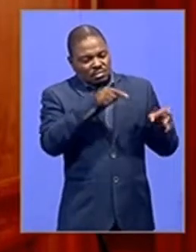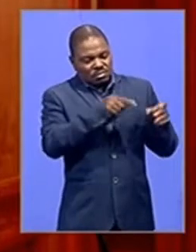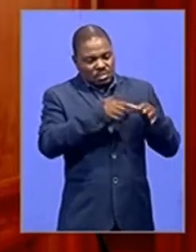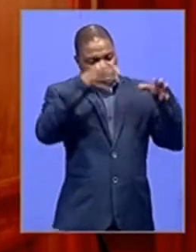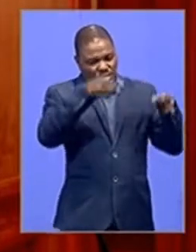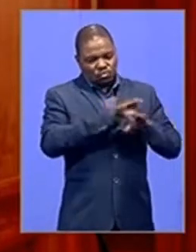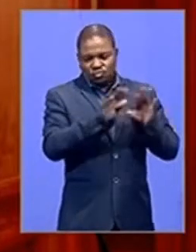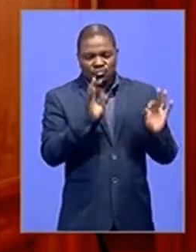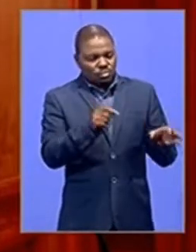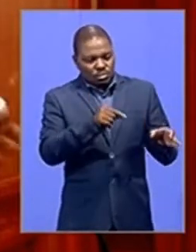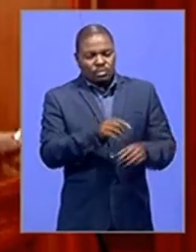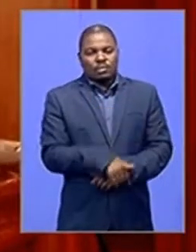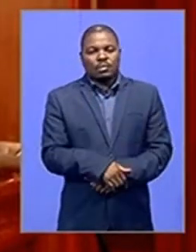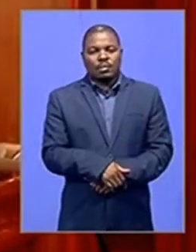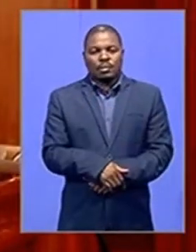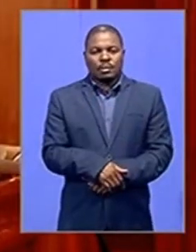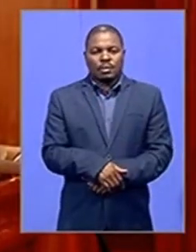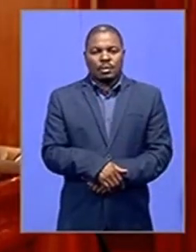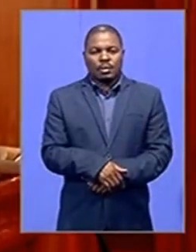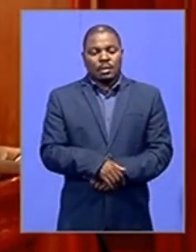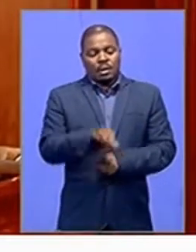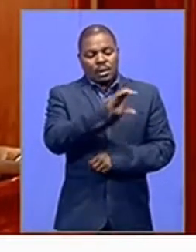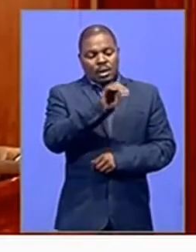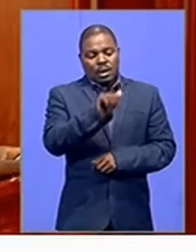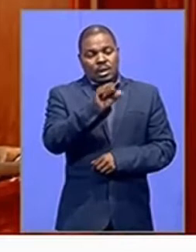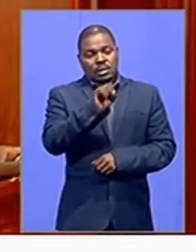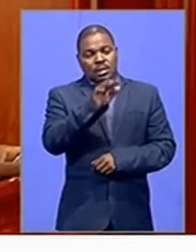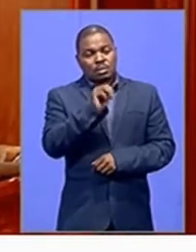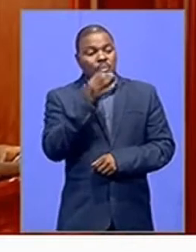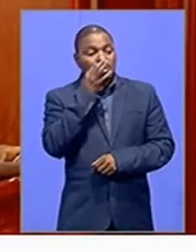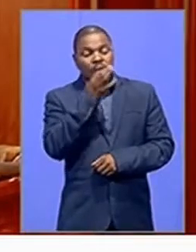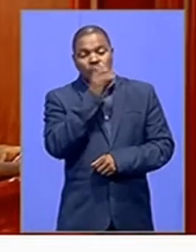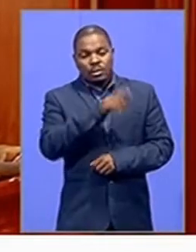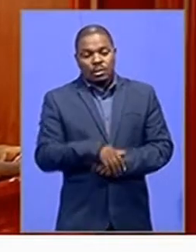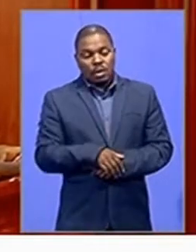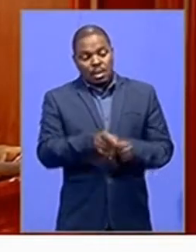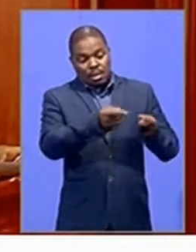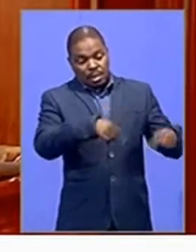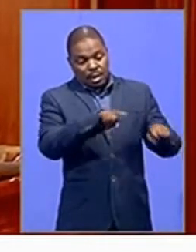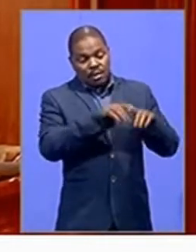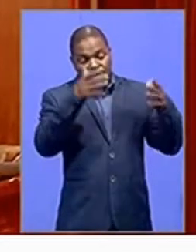o mobotse. Mr. Kasim says they made representations